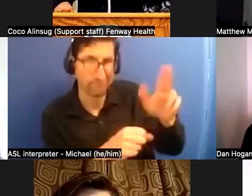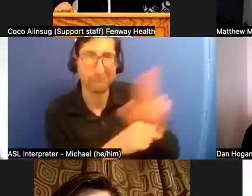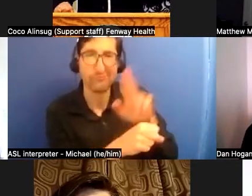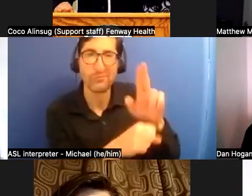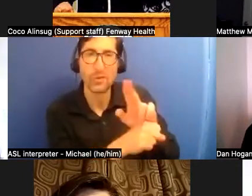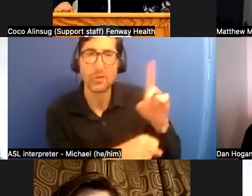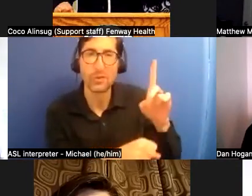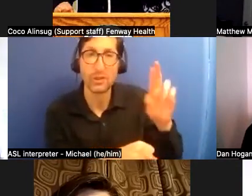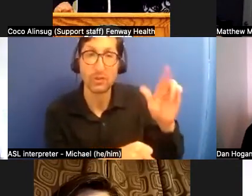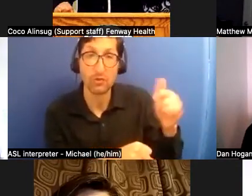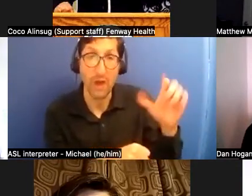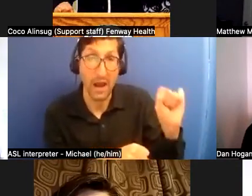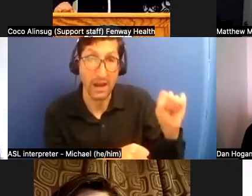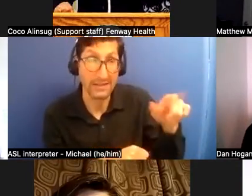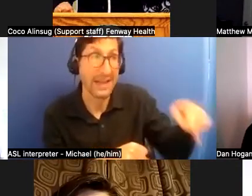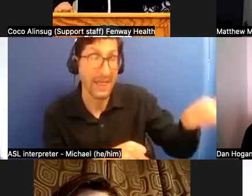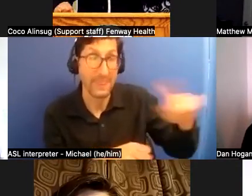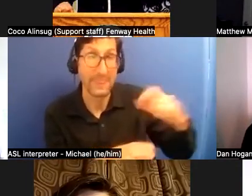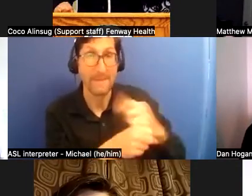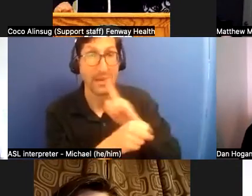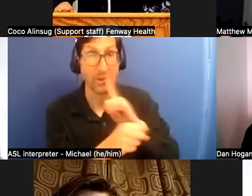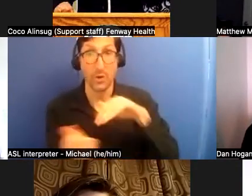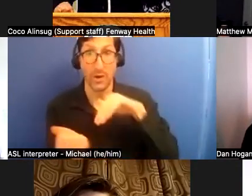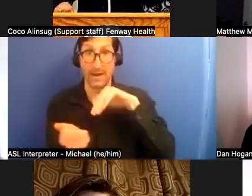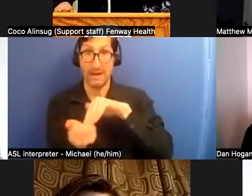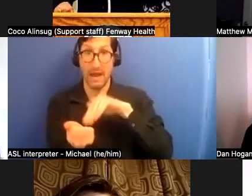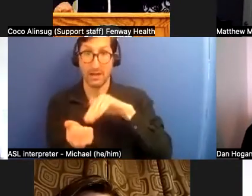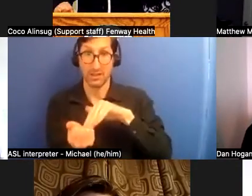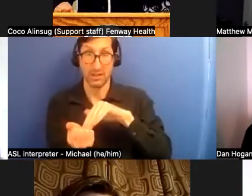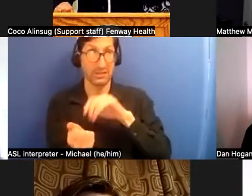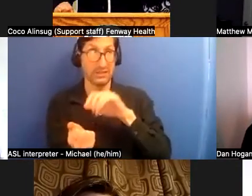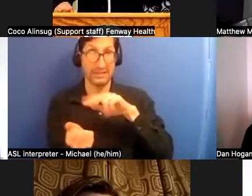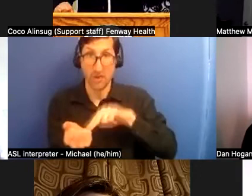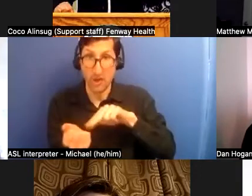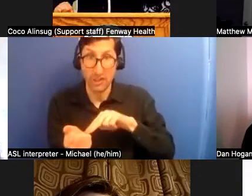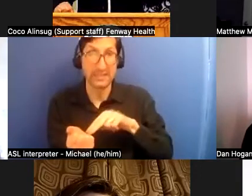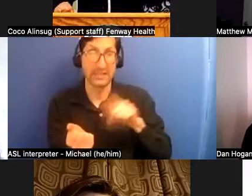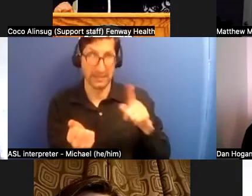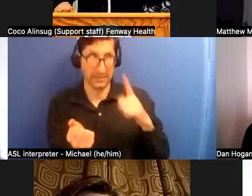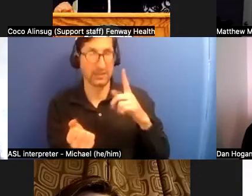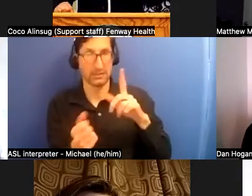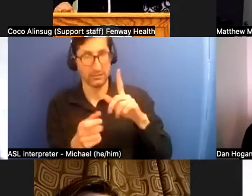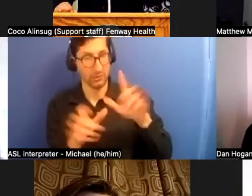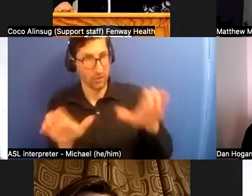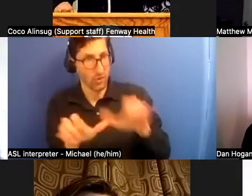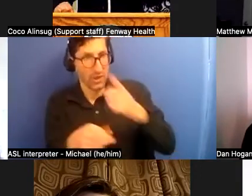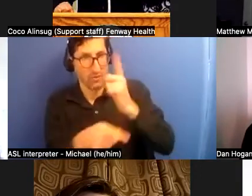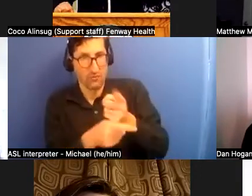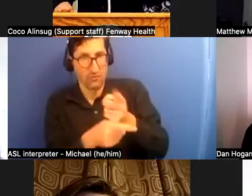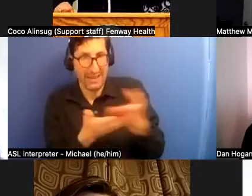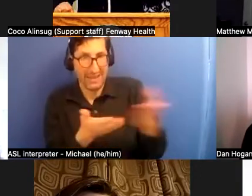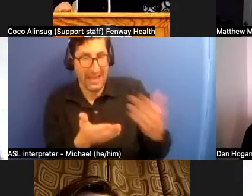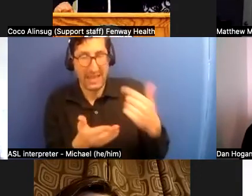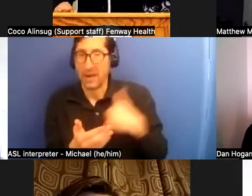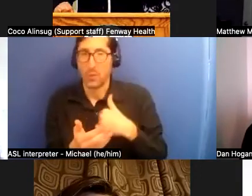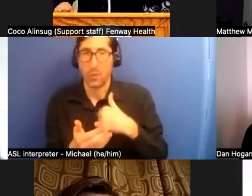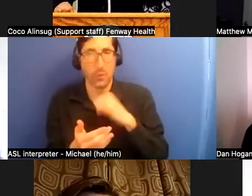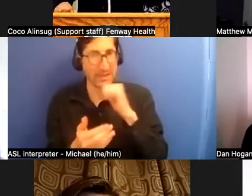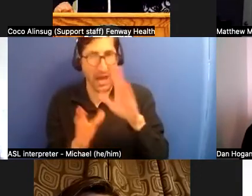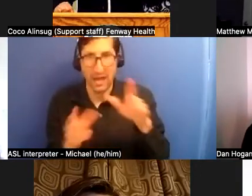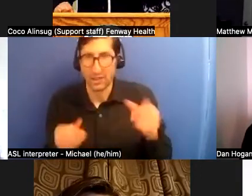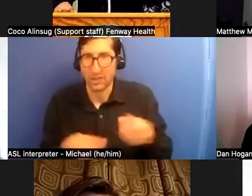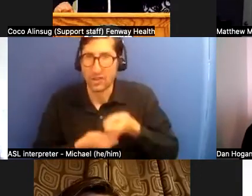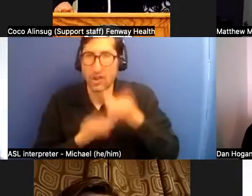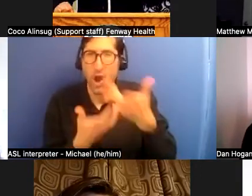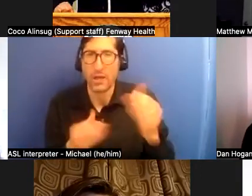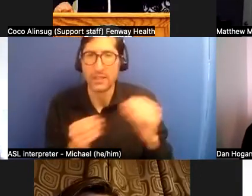in the medical field accountable to the work and ensure what we're doing isn't re-stigmatizing or traumatizing, because much of what we